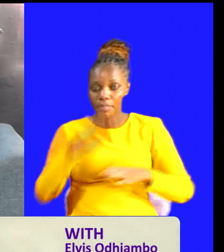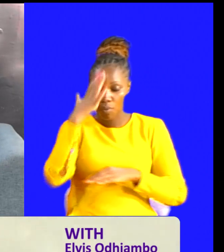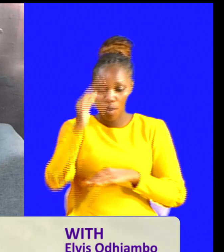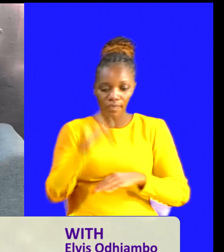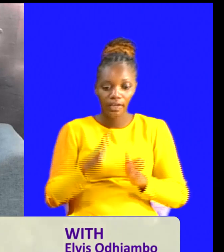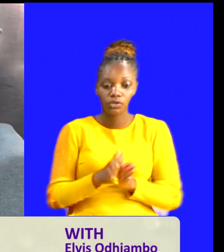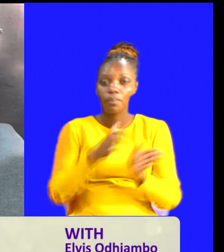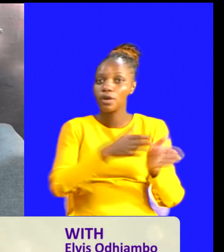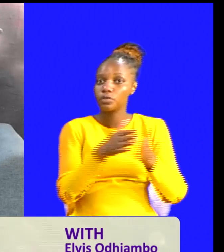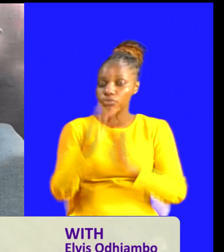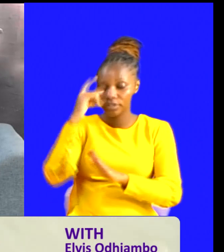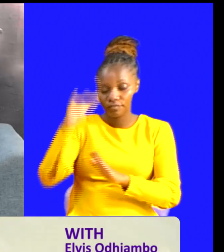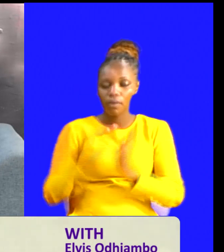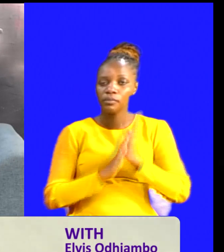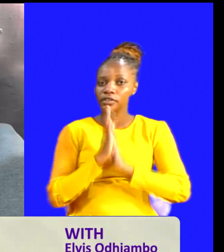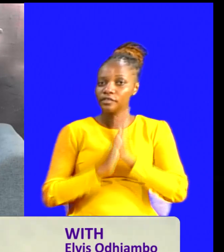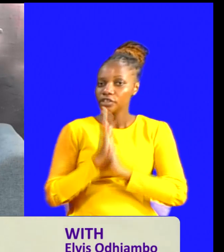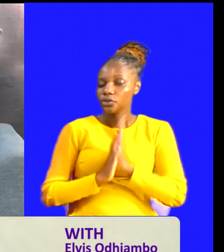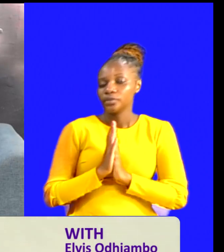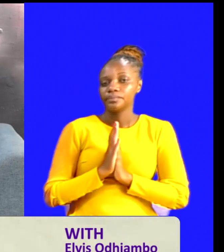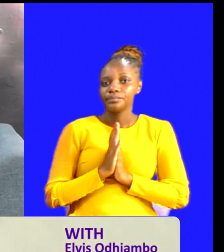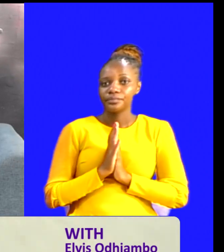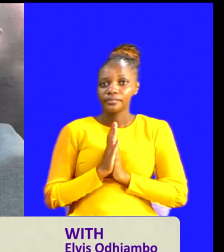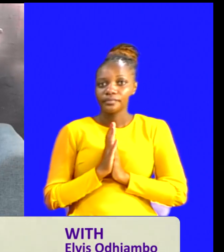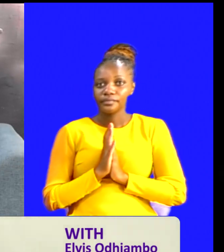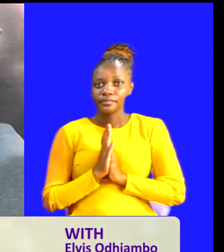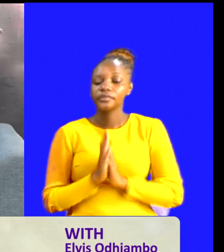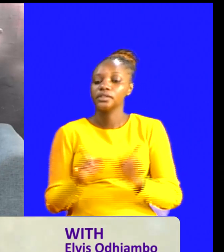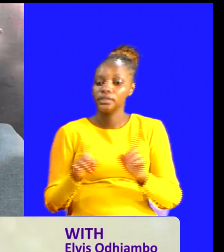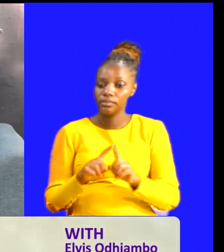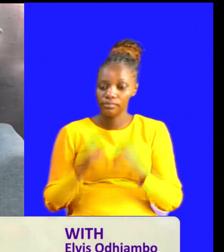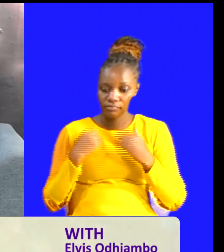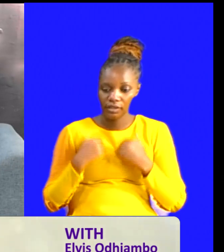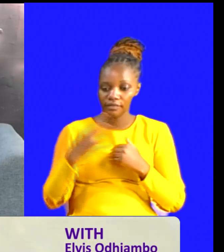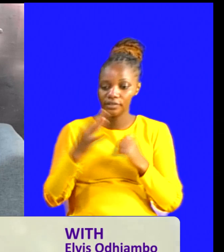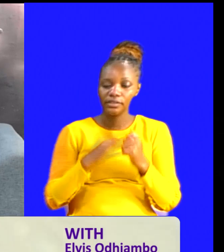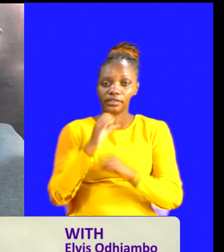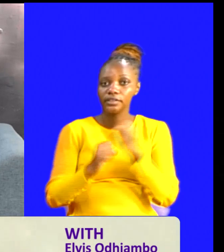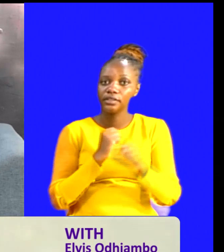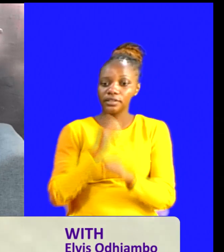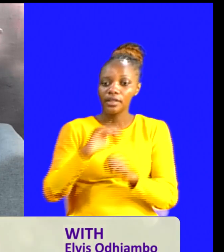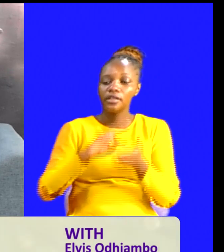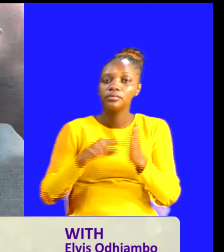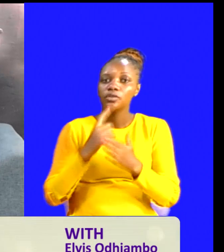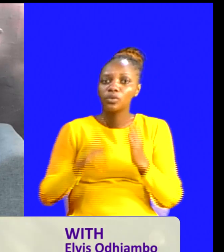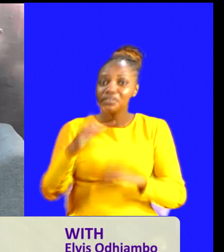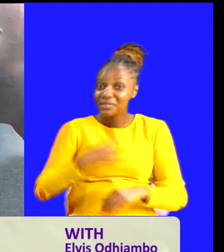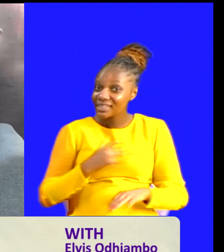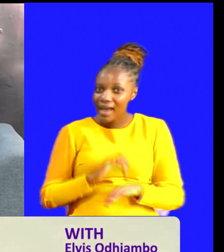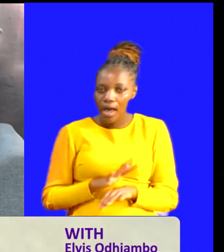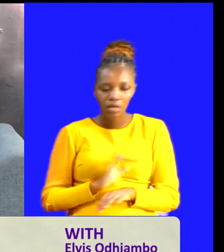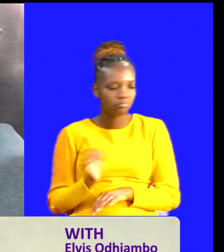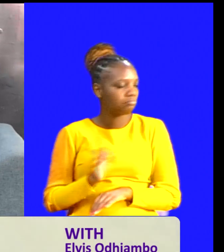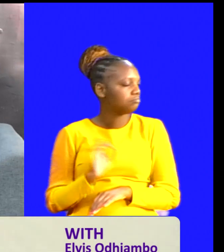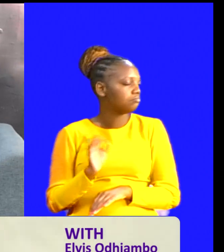way for that kind of motivation, that as much as, having 38 years, it doesn't mean that you retire early, because you